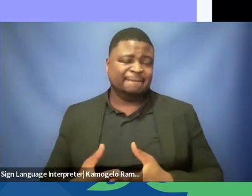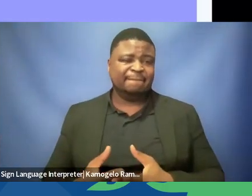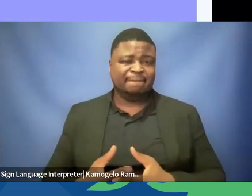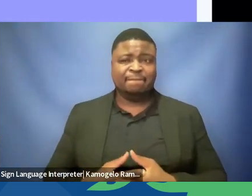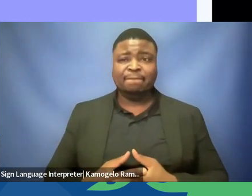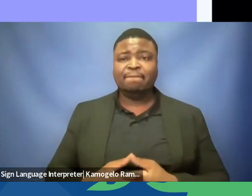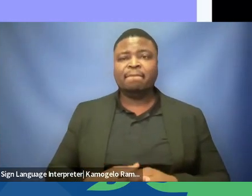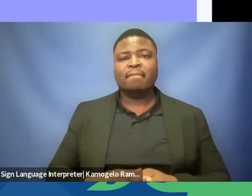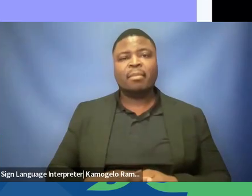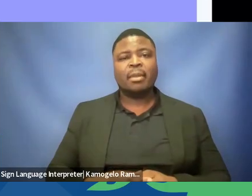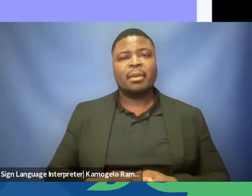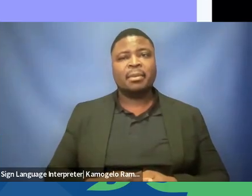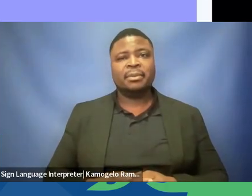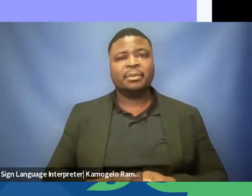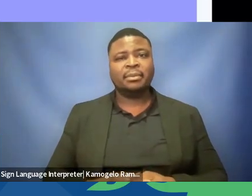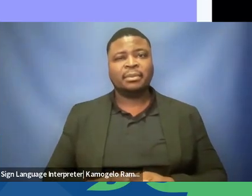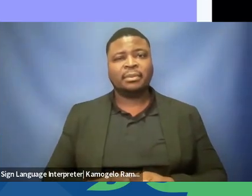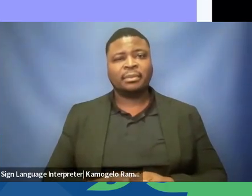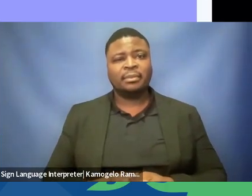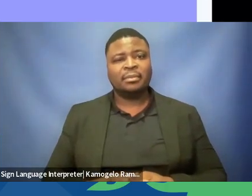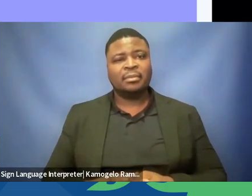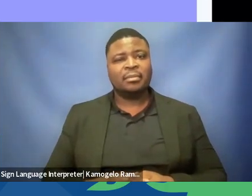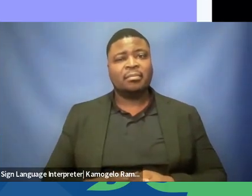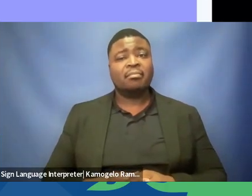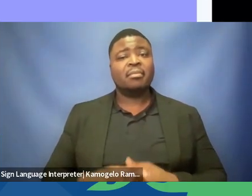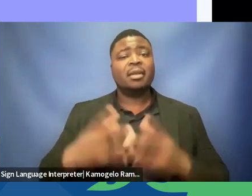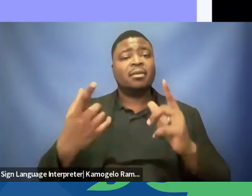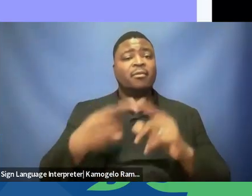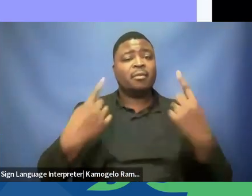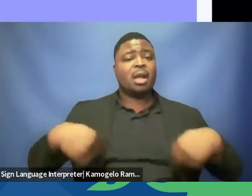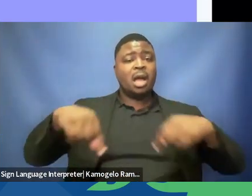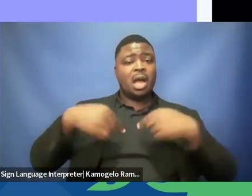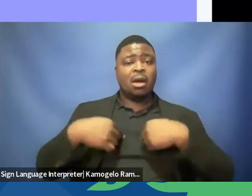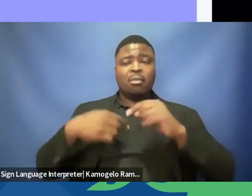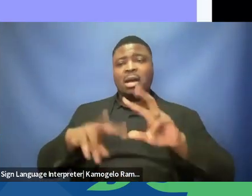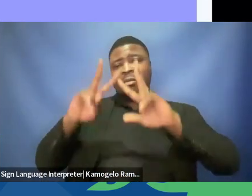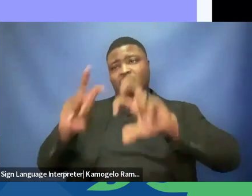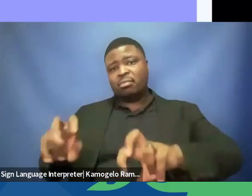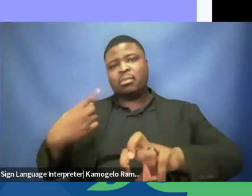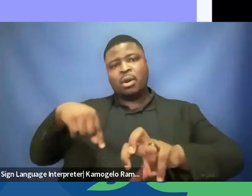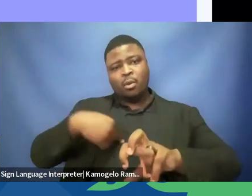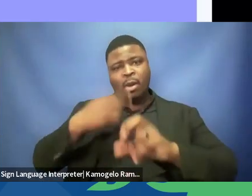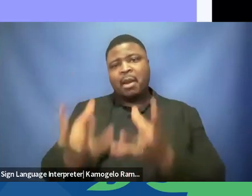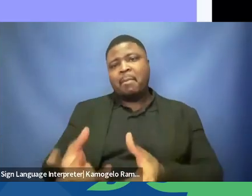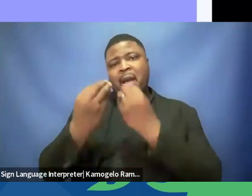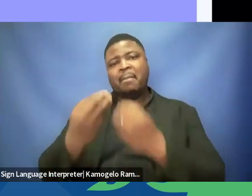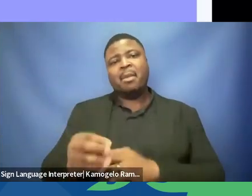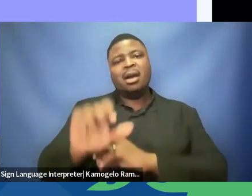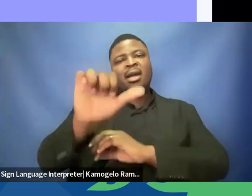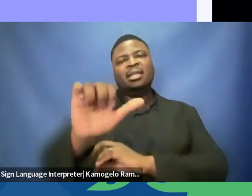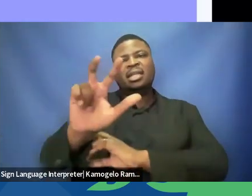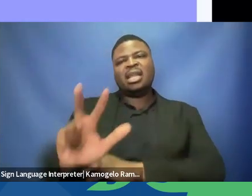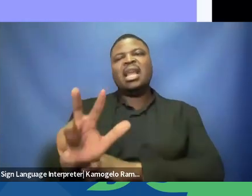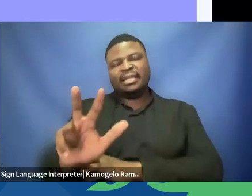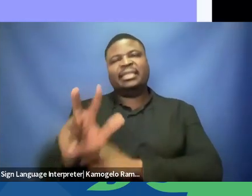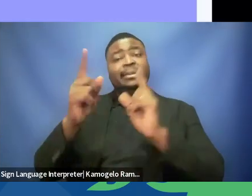evaluation. Now, in our assessment, I already said that we found 68 hotspots mapped in Mombasa and Lamu,